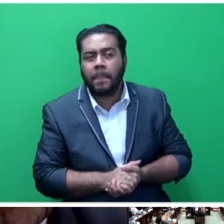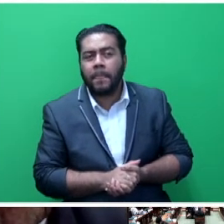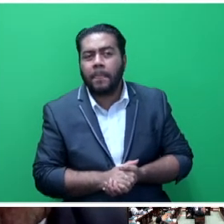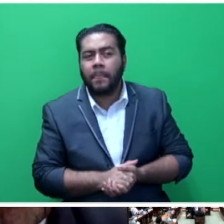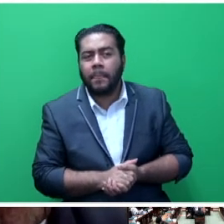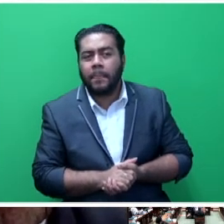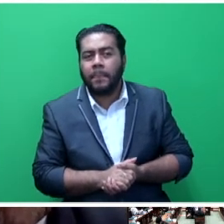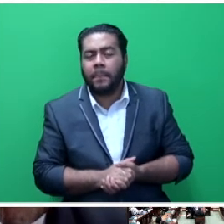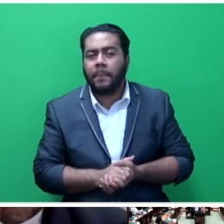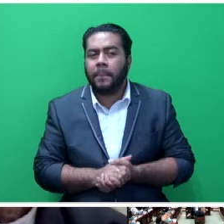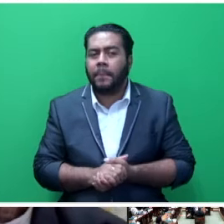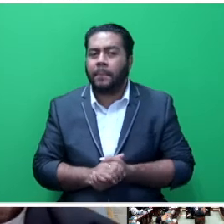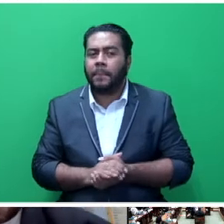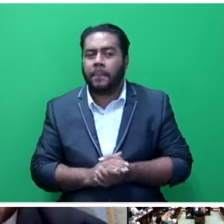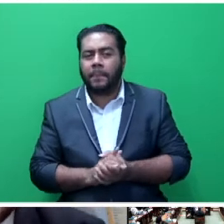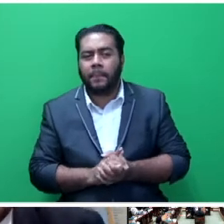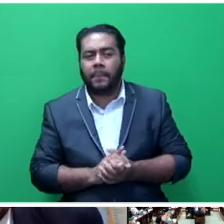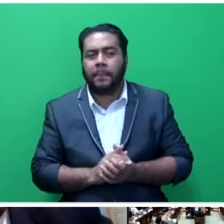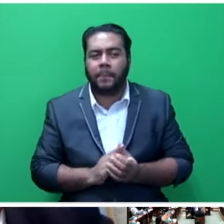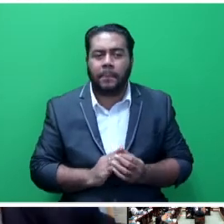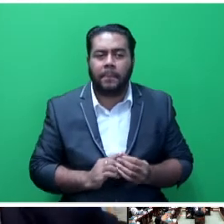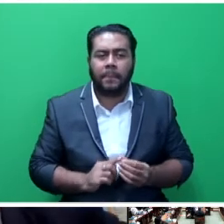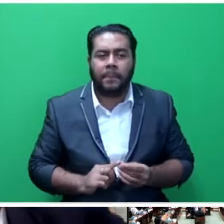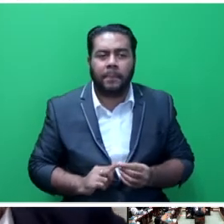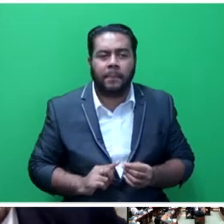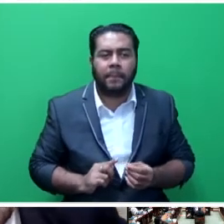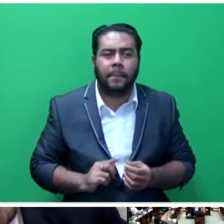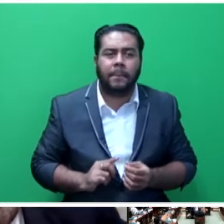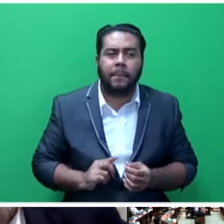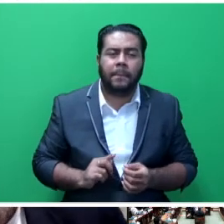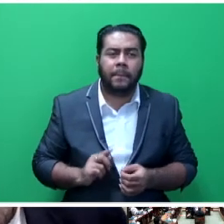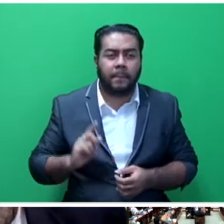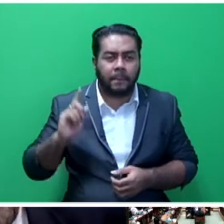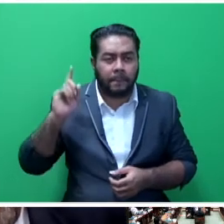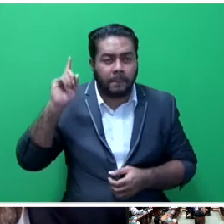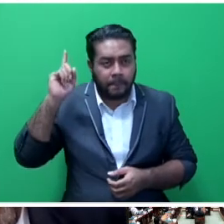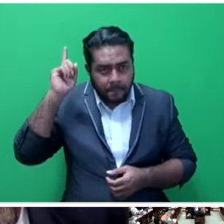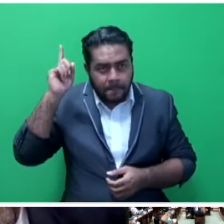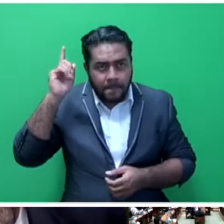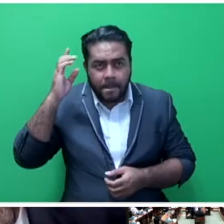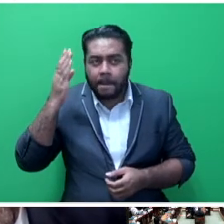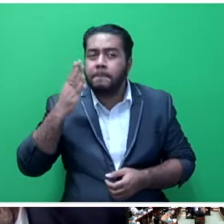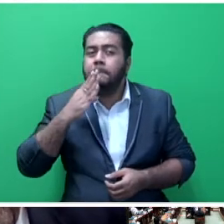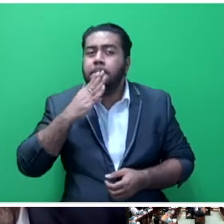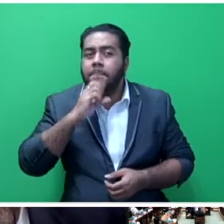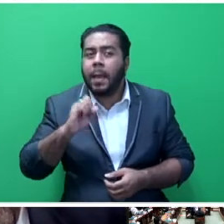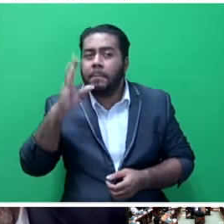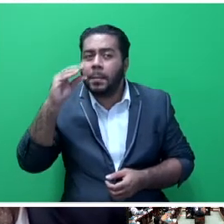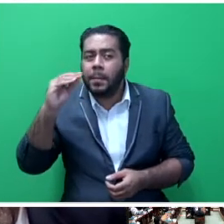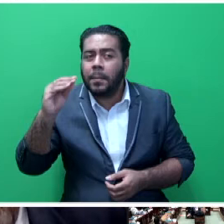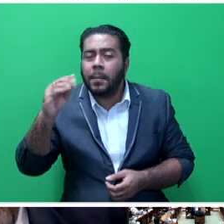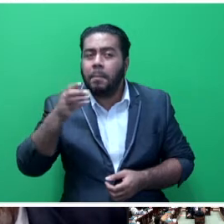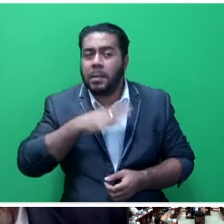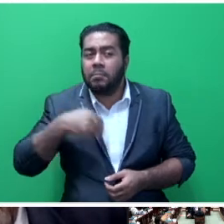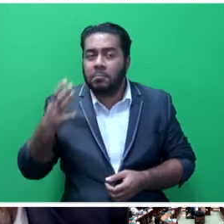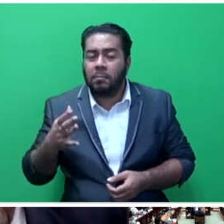Thank you. That particular aspect, when the operation takes place, there's any issues to do with the environment, then the ministry works